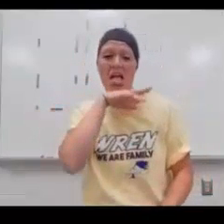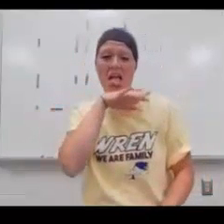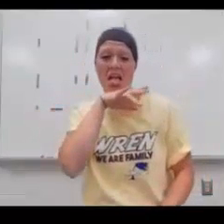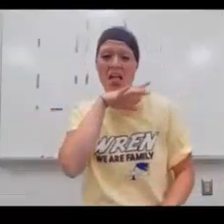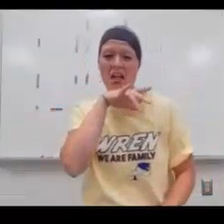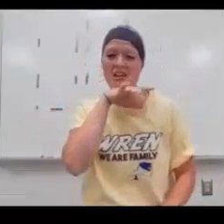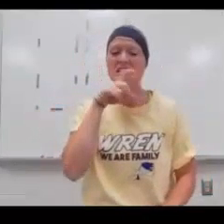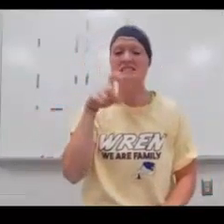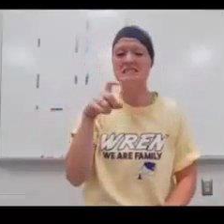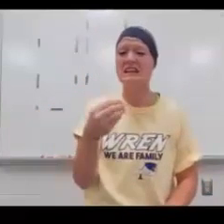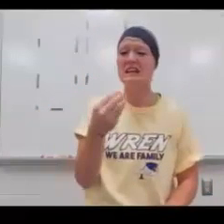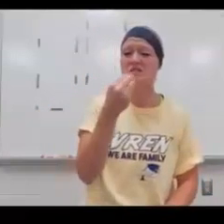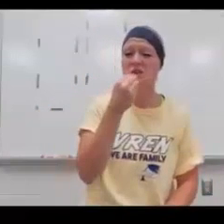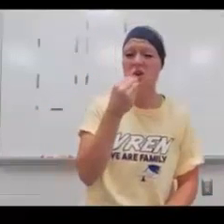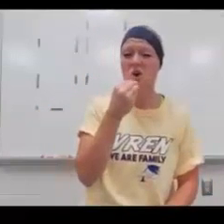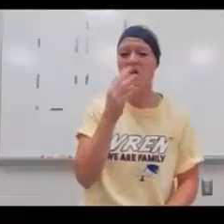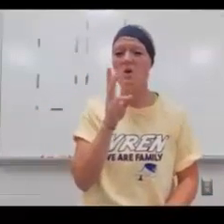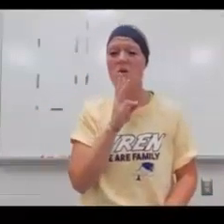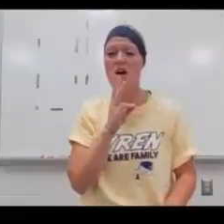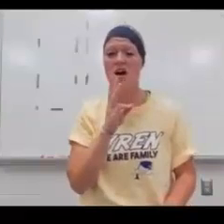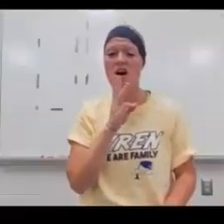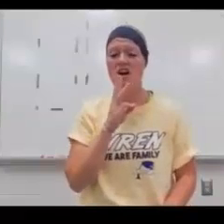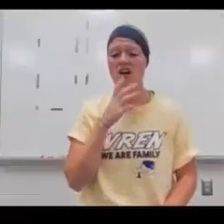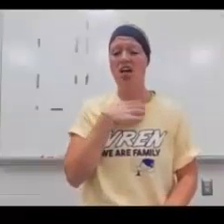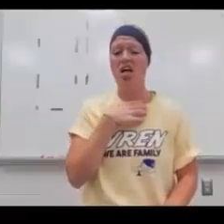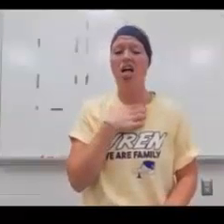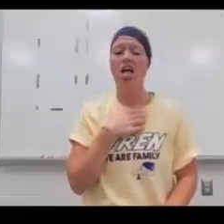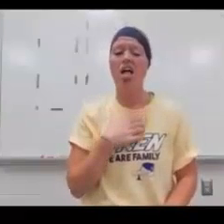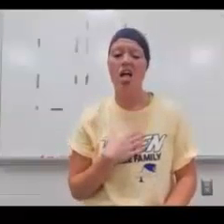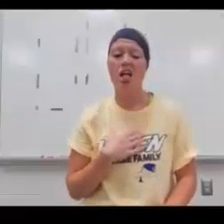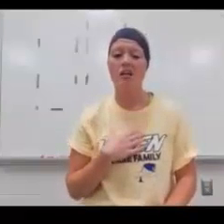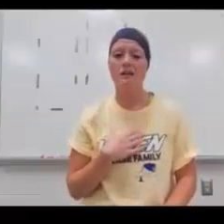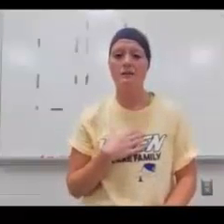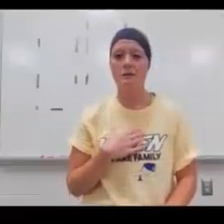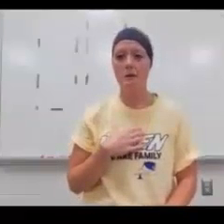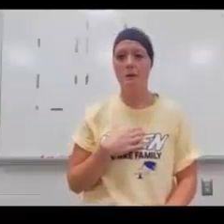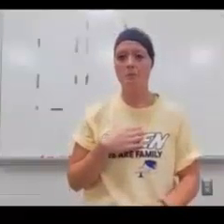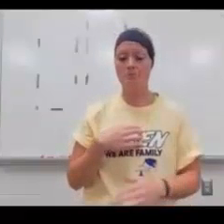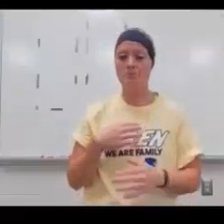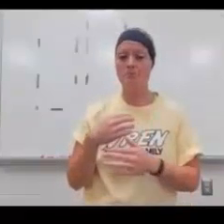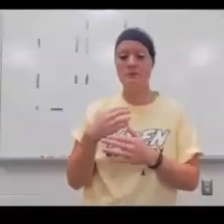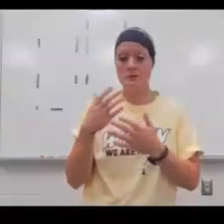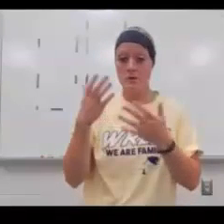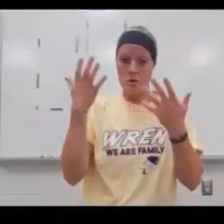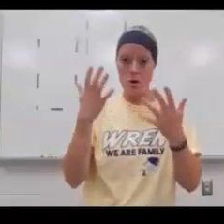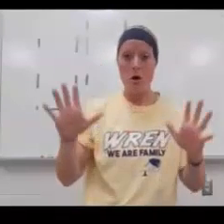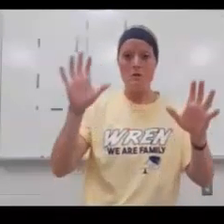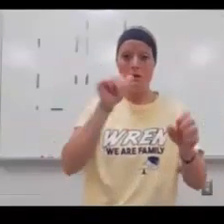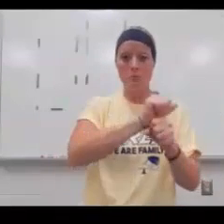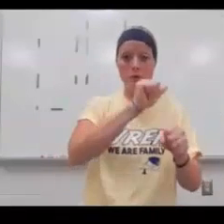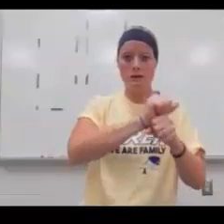get tired or sick or dirty. They needed food and water because they were